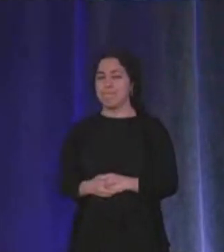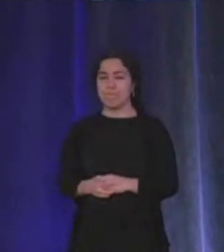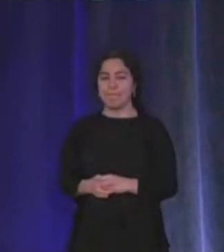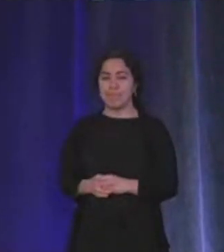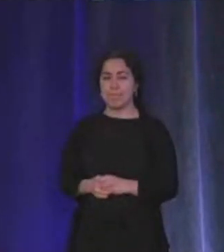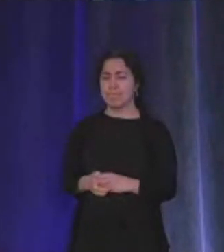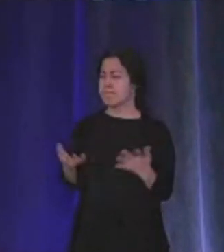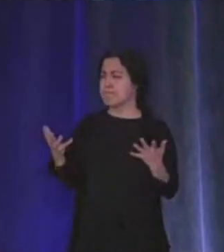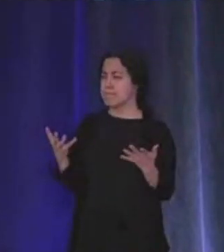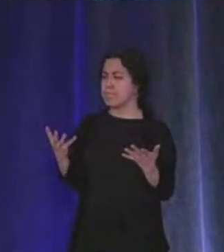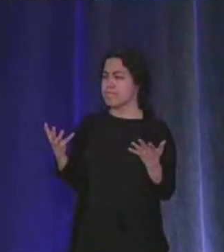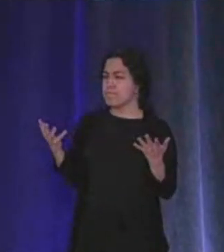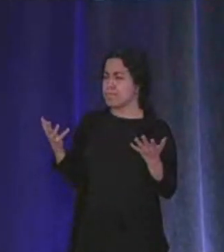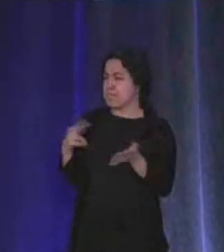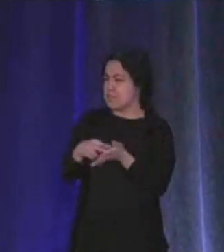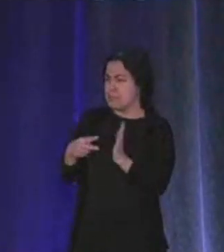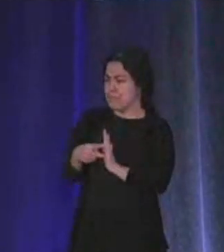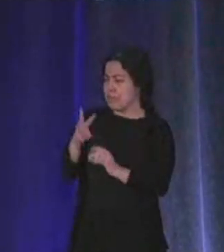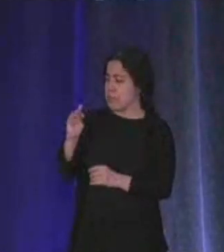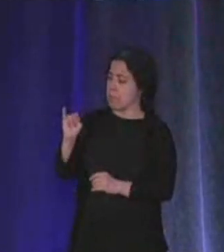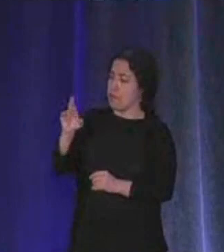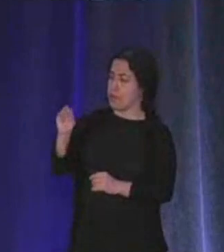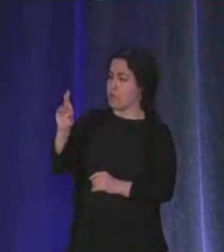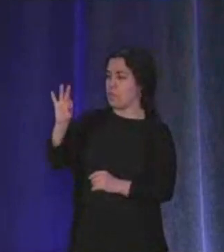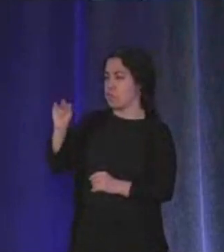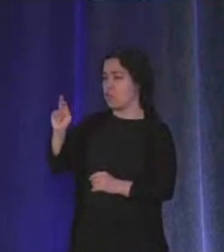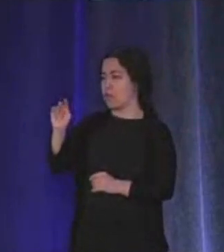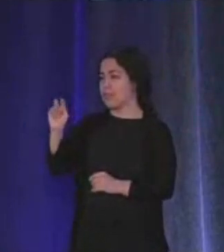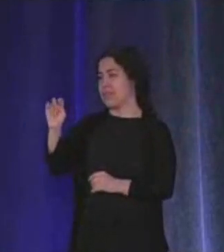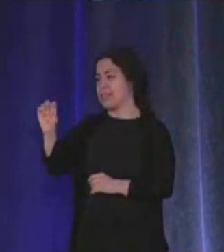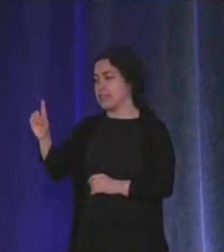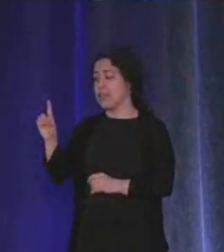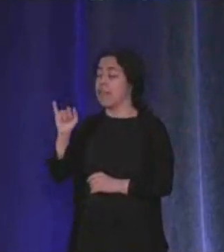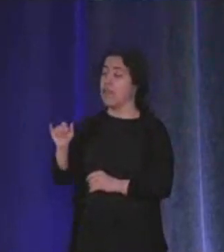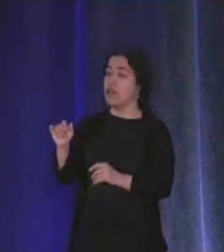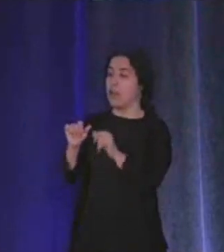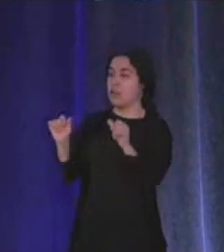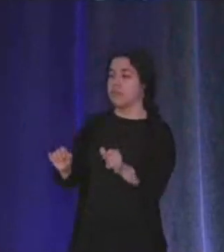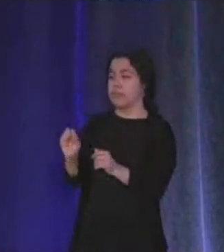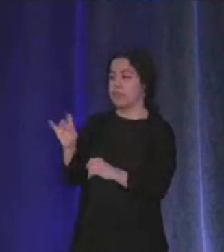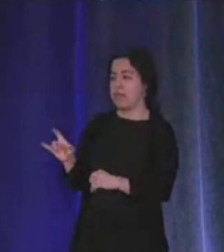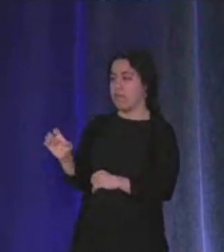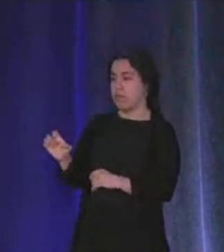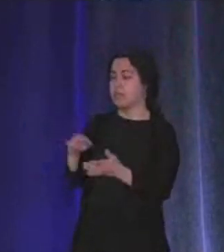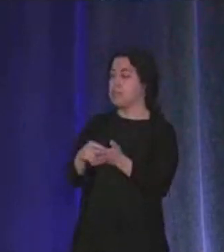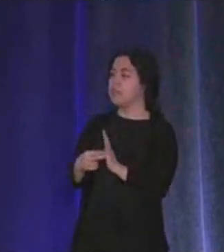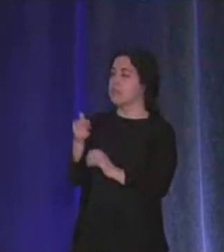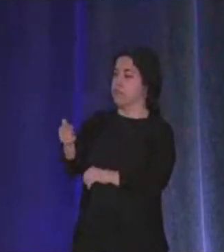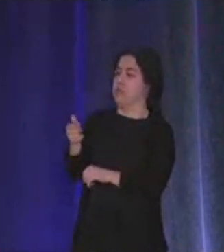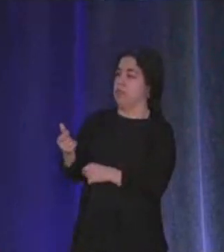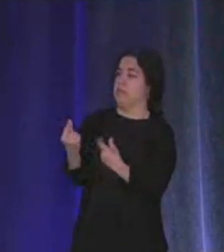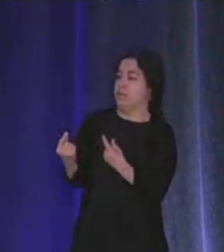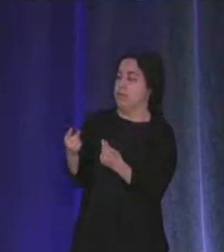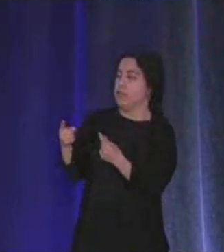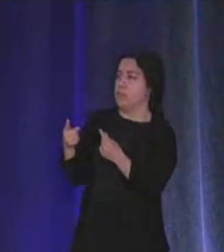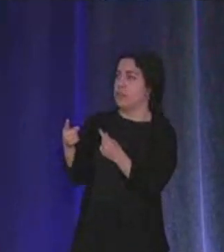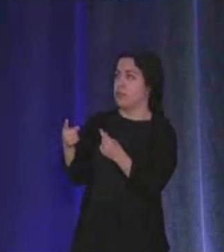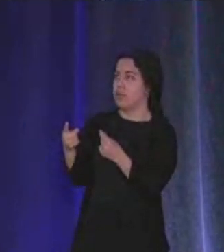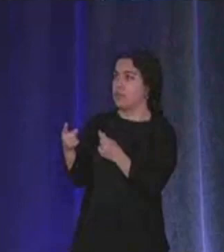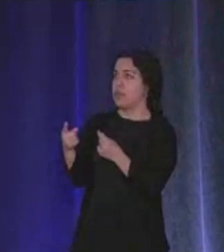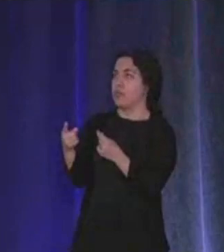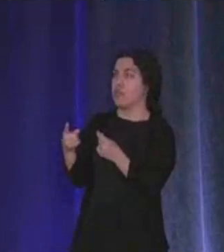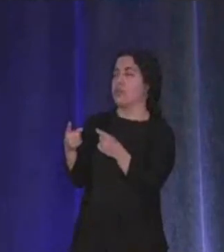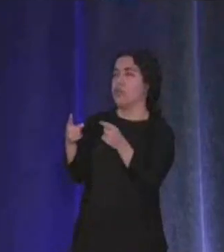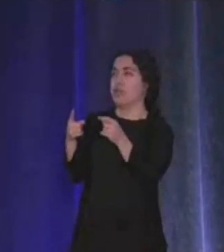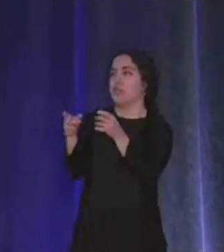is a micro frontend? It's an architecture style. And what you do is that you will break front-end